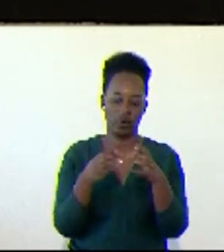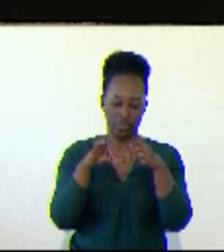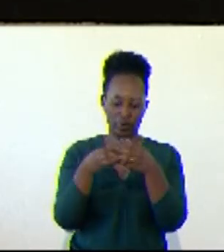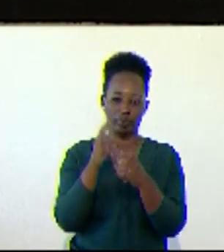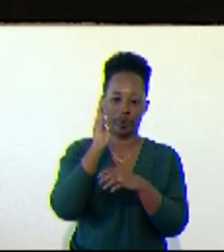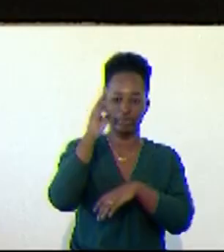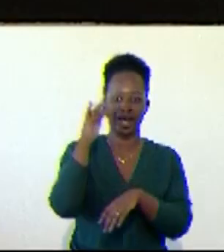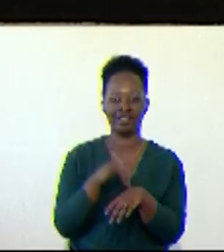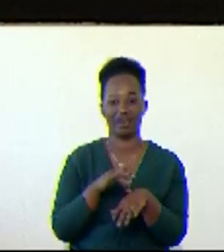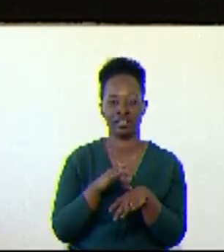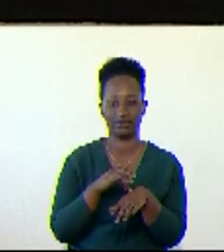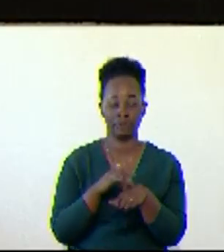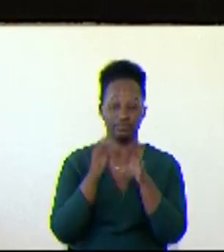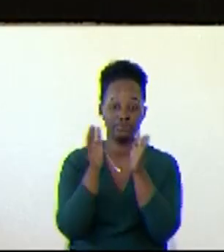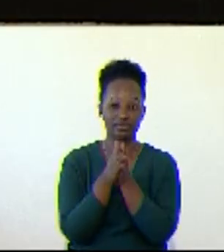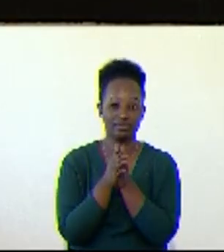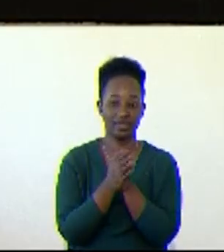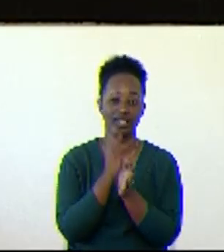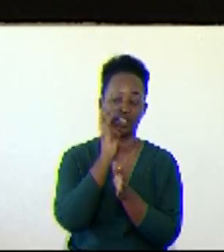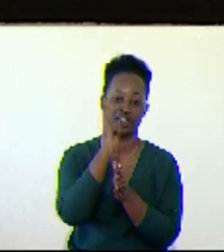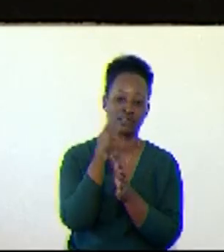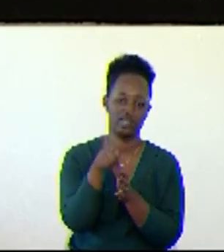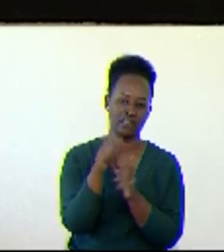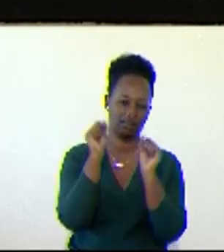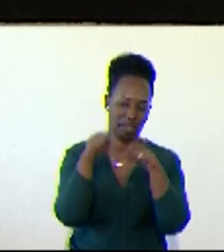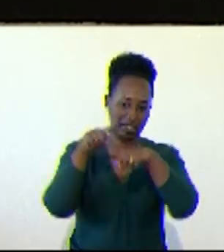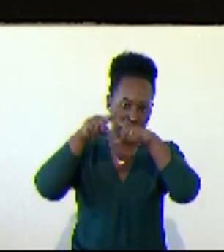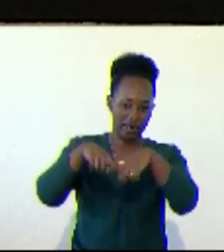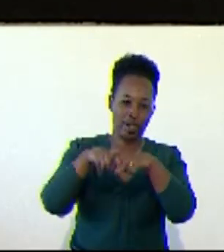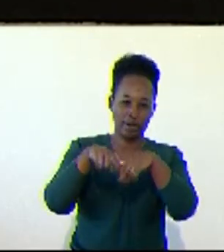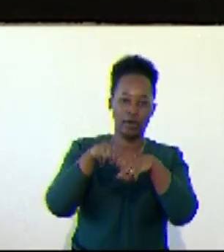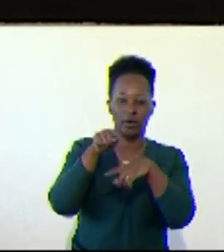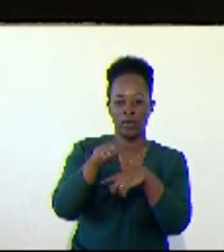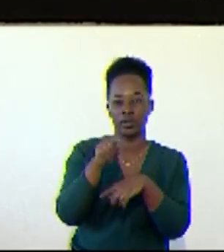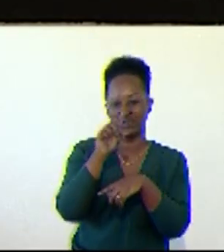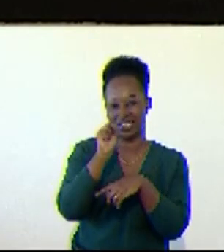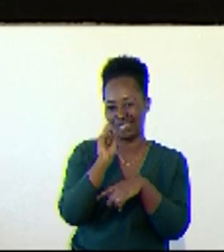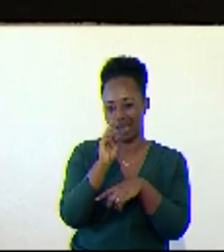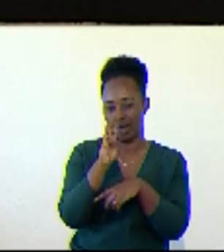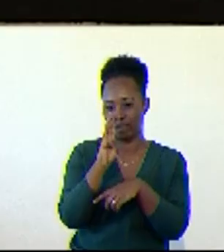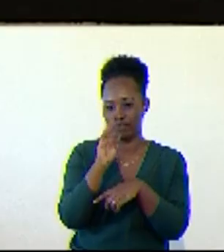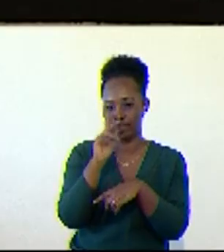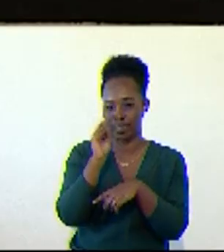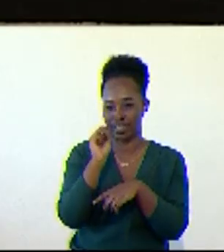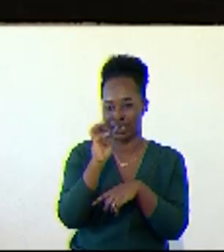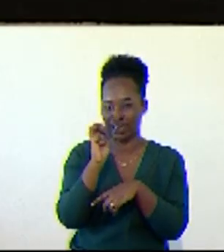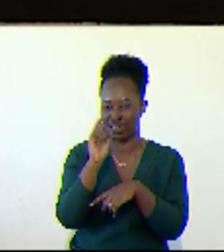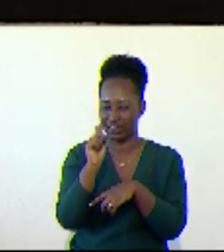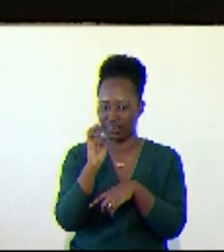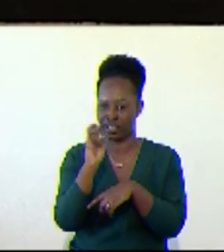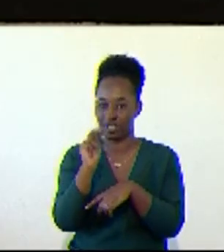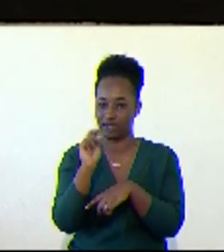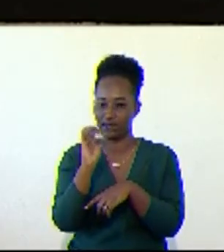attacked. And it may also depend on the substance we produce. So we finally find